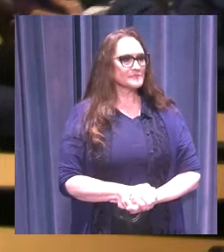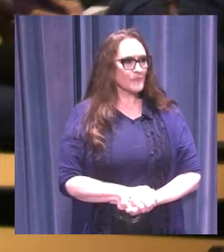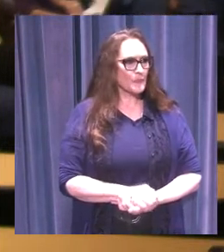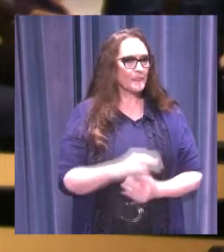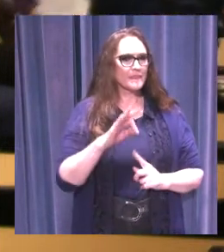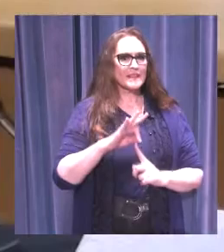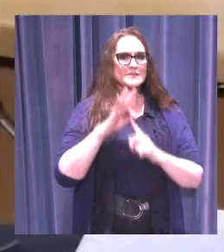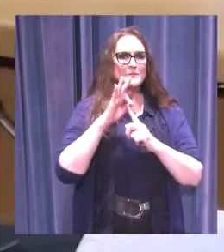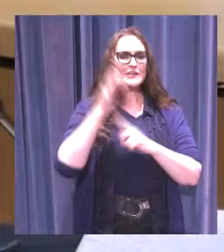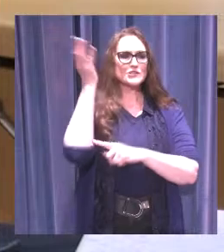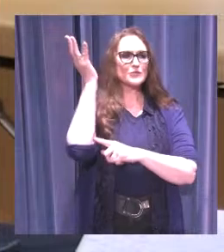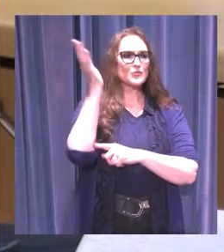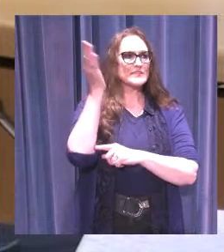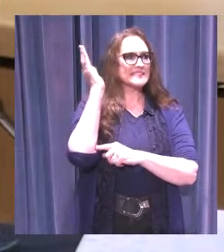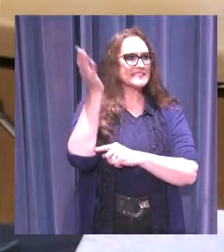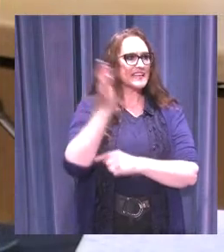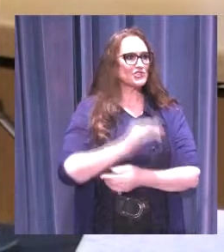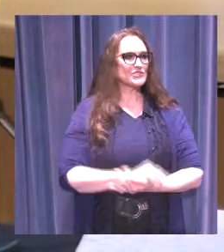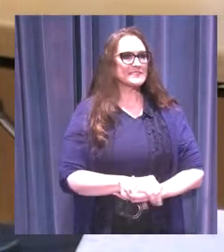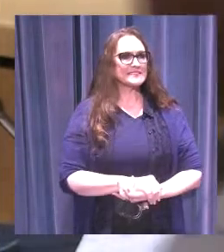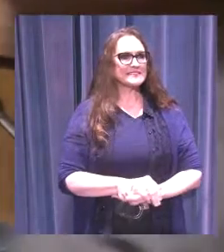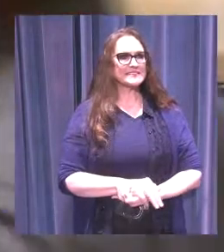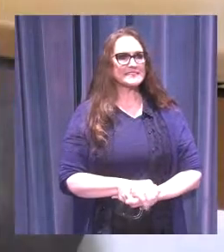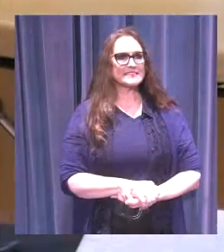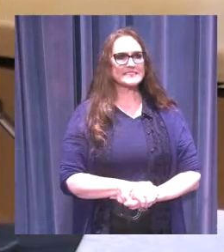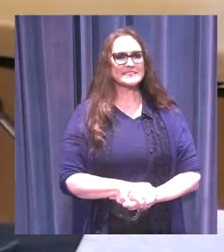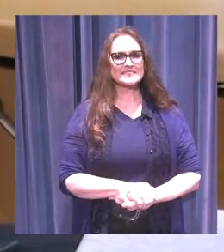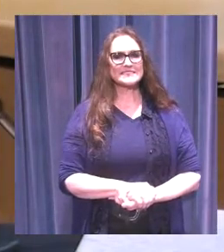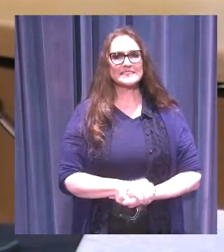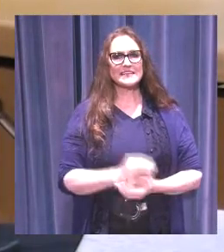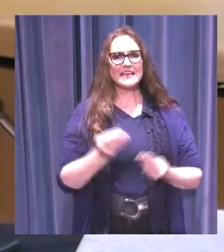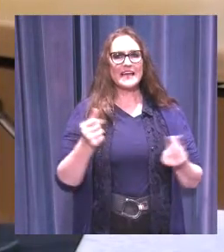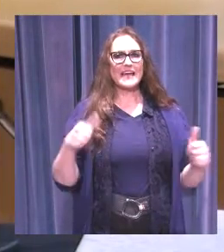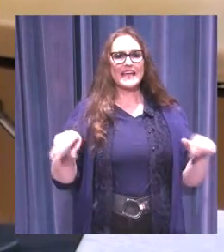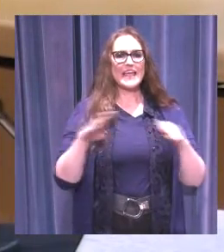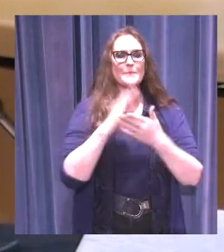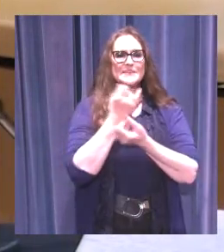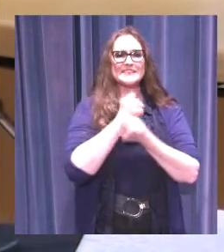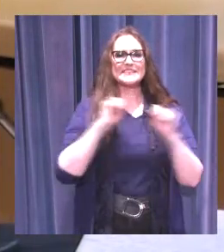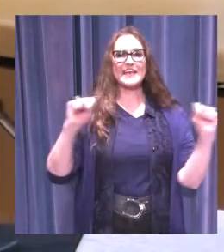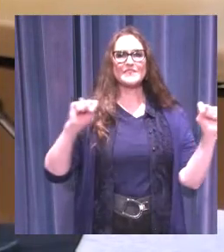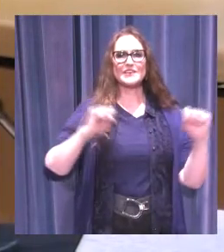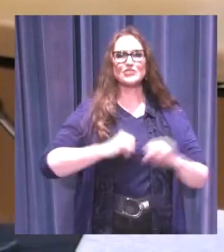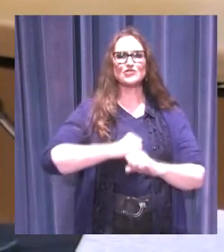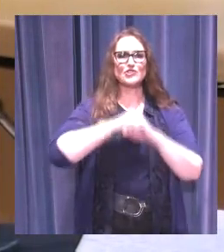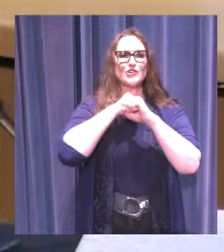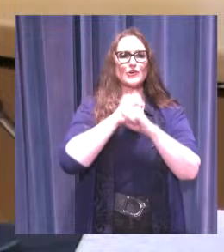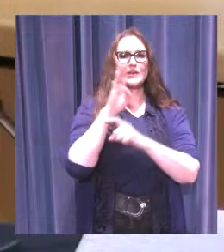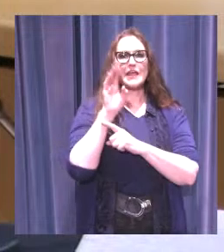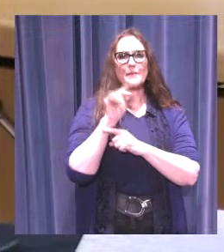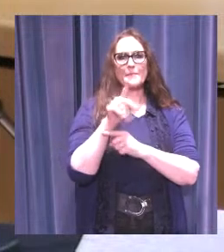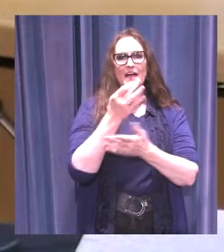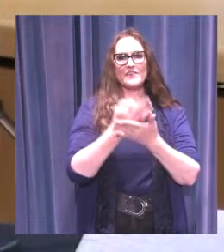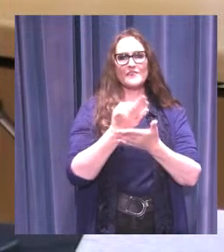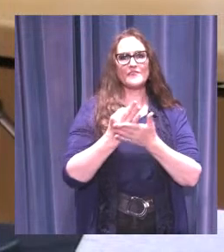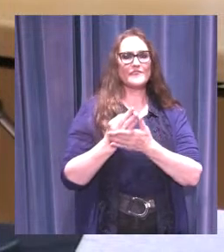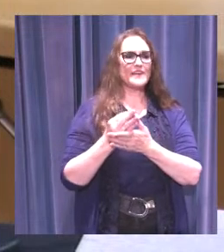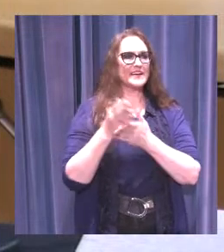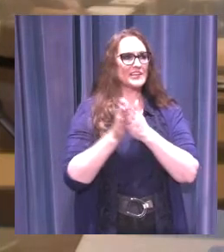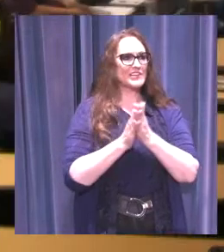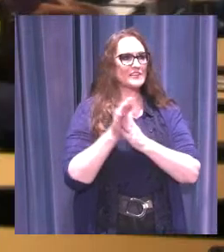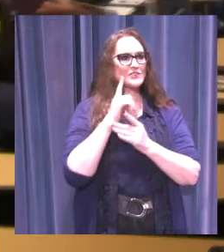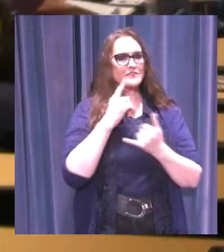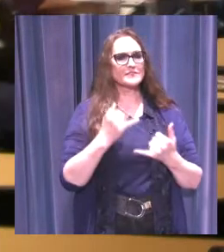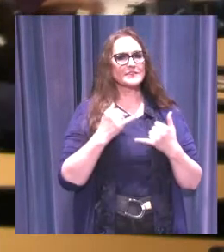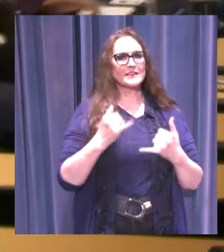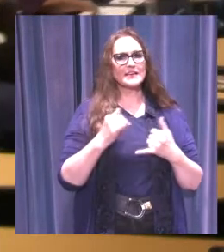Special presentations, campus safety, security, and bond funding initiatives. At this point,